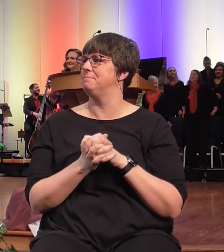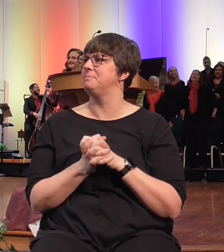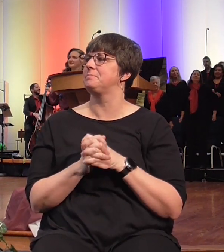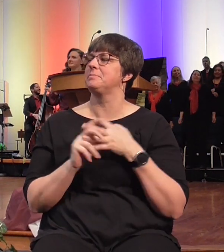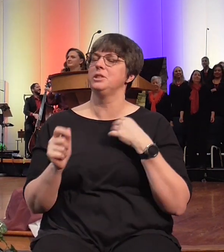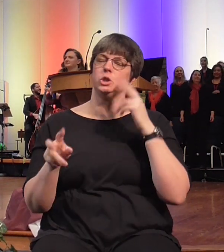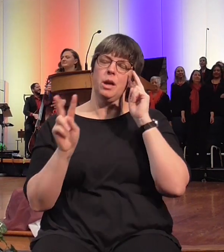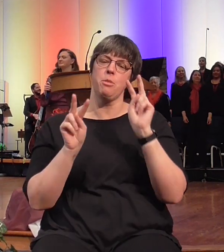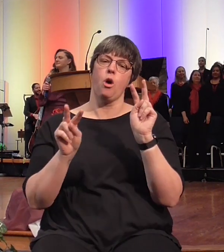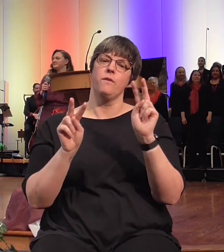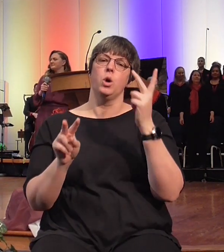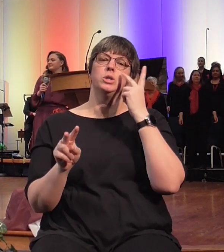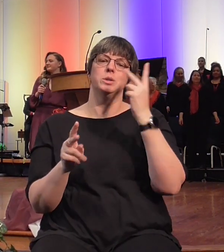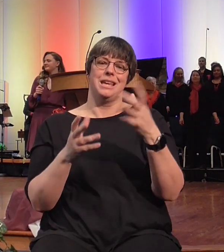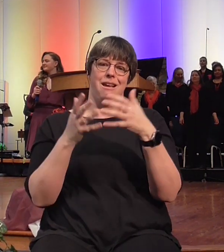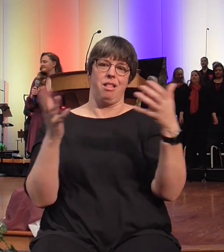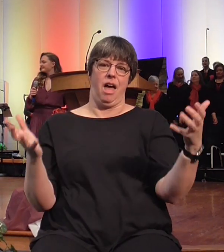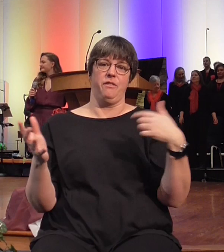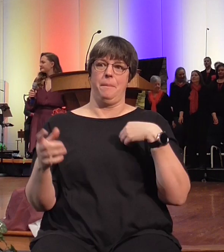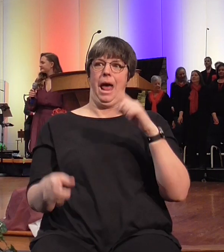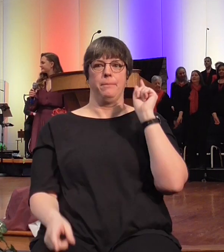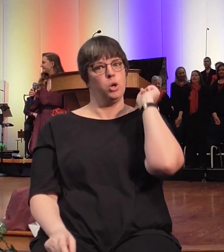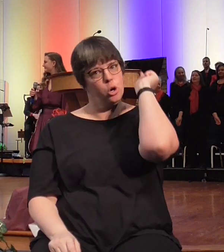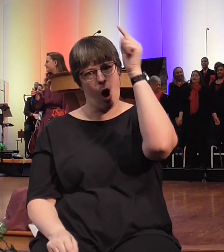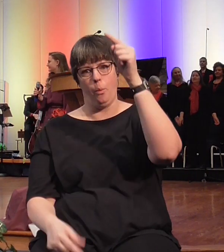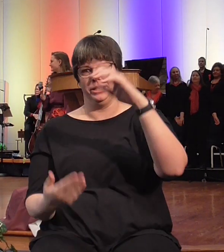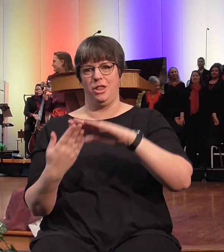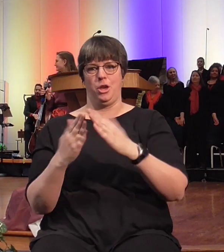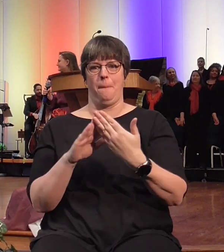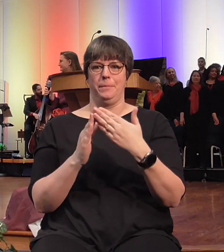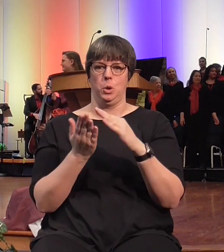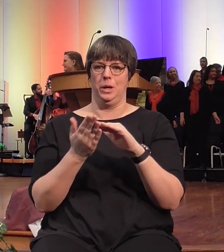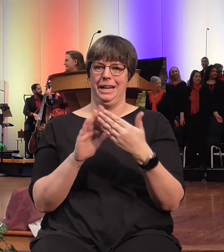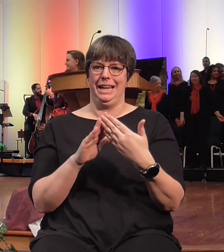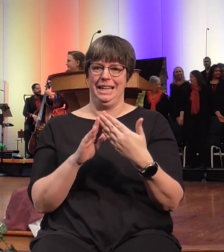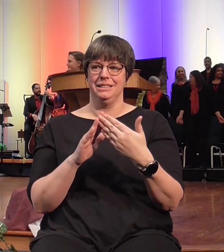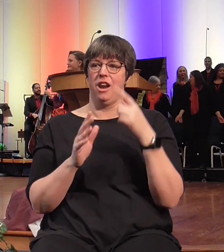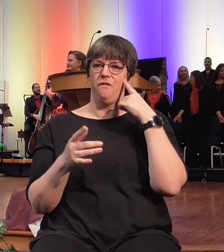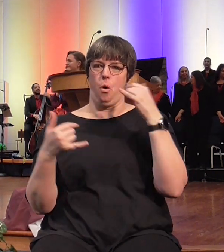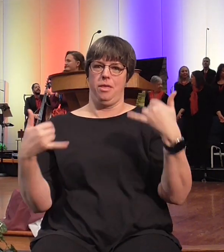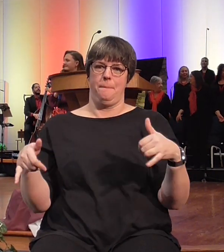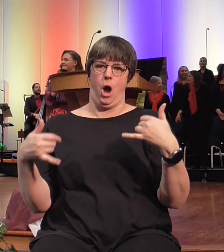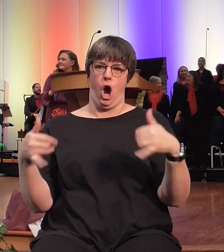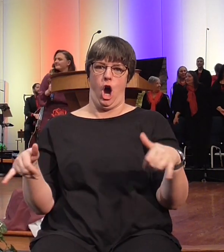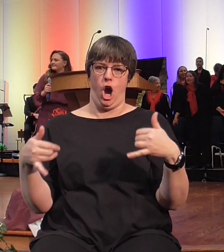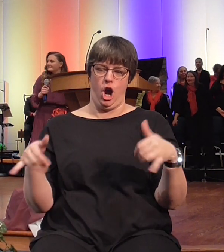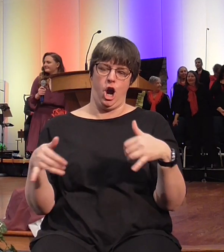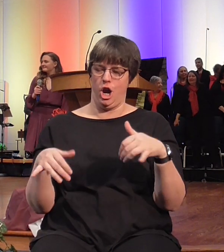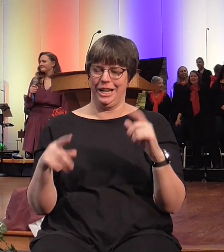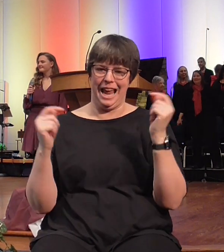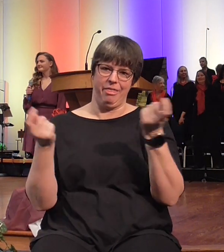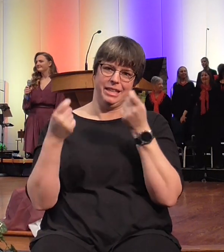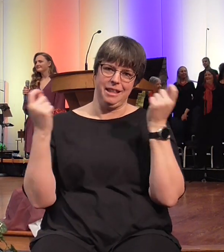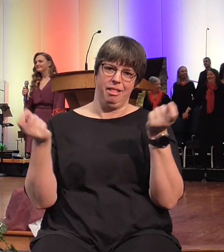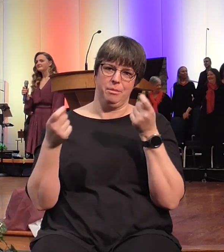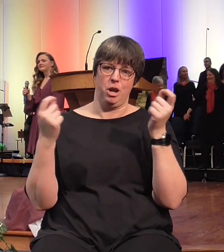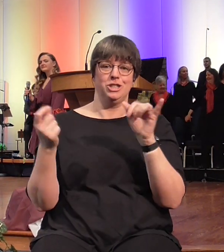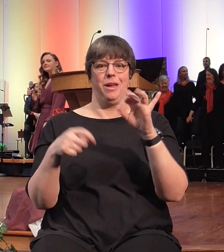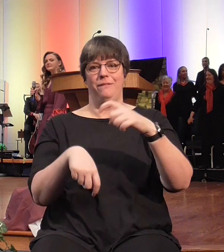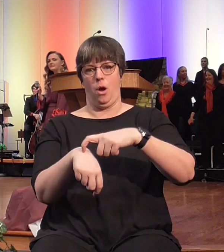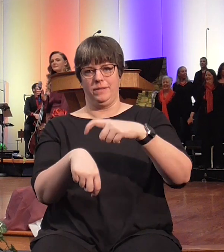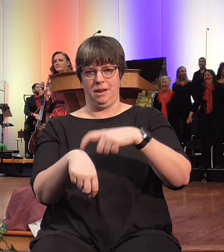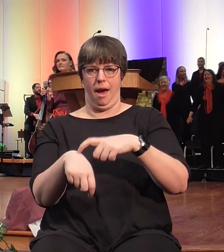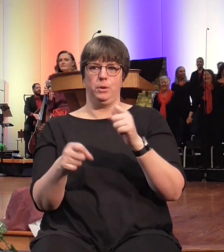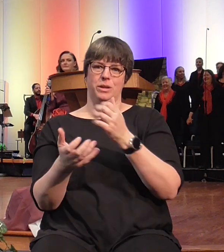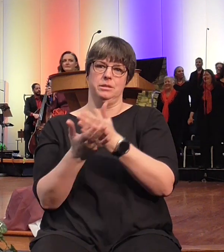I'm looking forward to seeing a bunch of you, but I'm going to head right over to the community center for the party and the celebration. If you've got some time, you